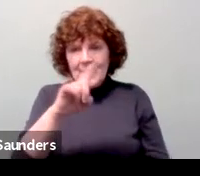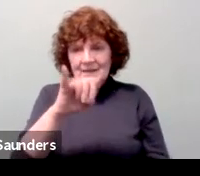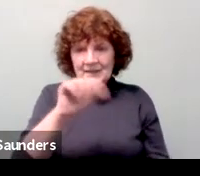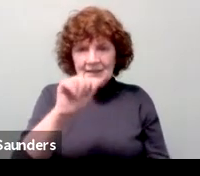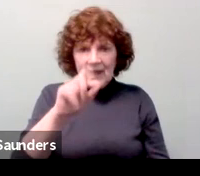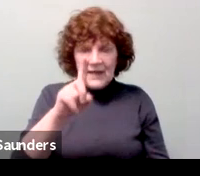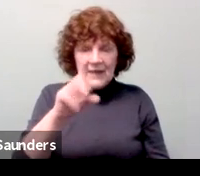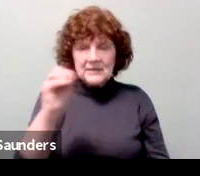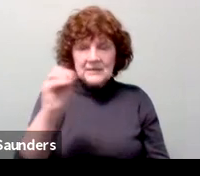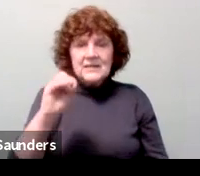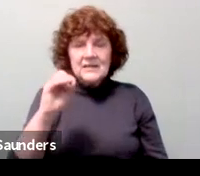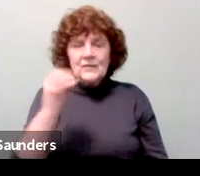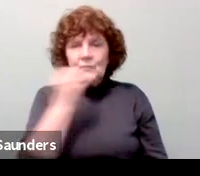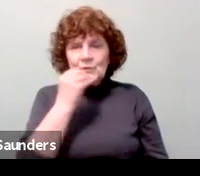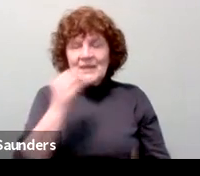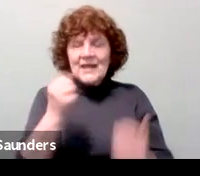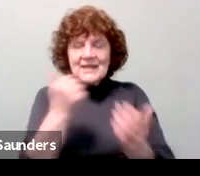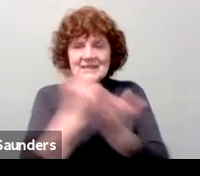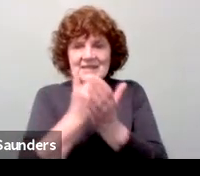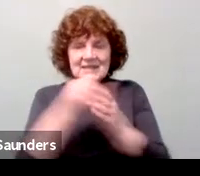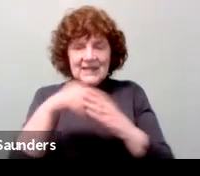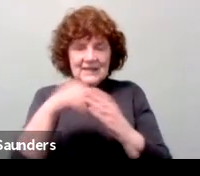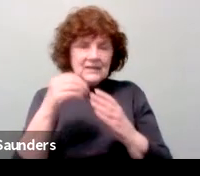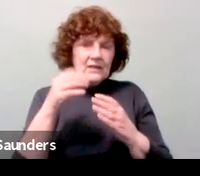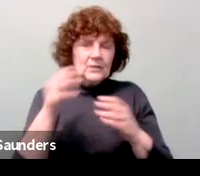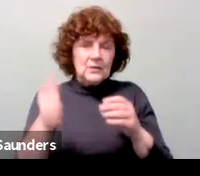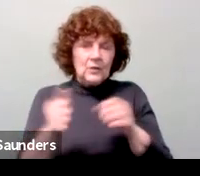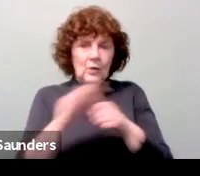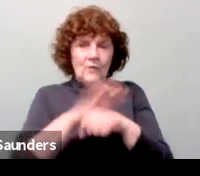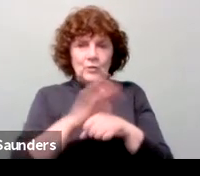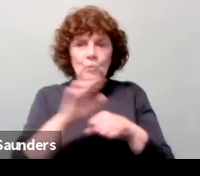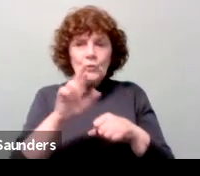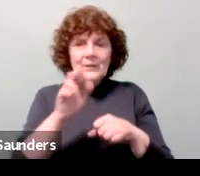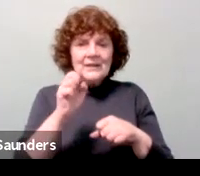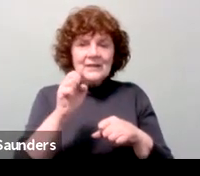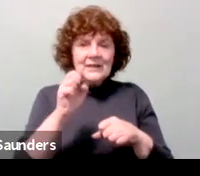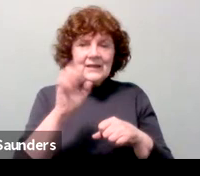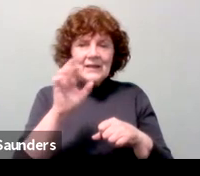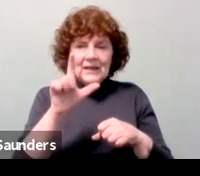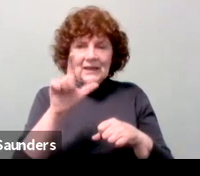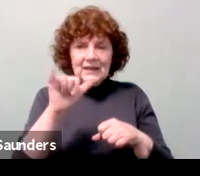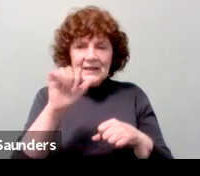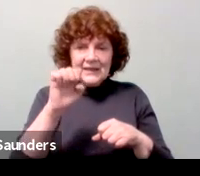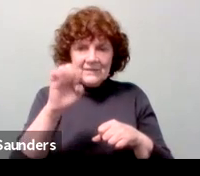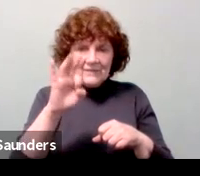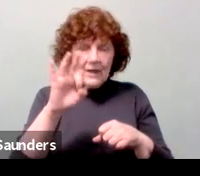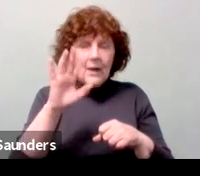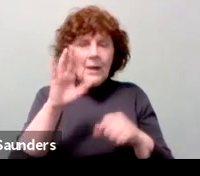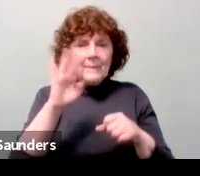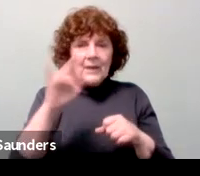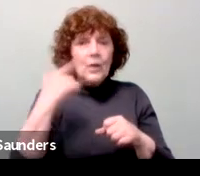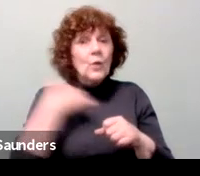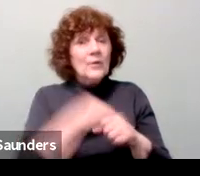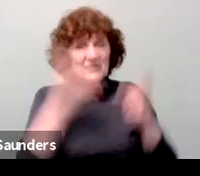the upcoming COVID relief bill. We've been through a lot over the past few years. When